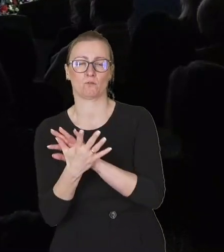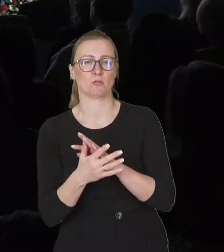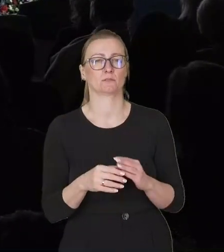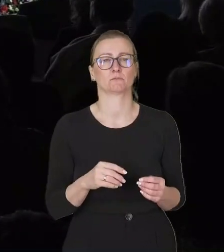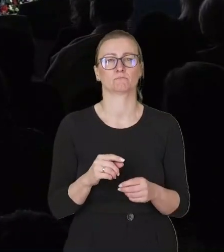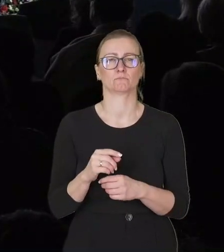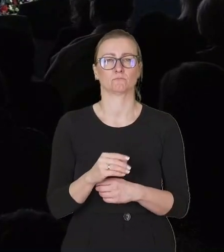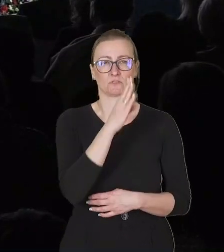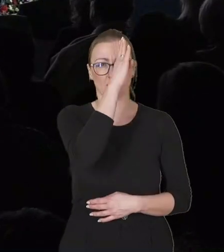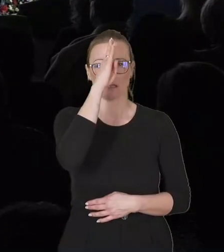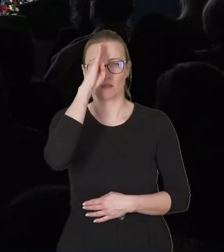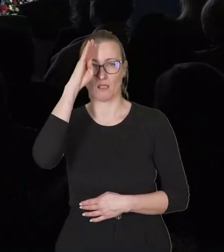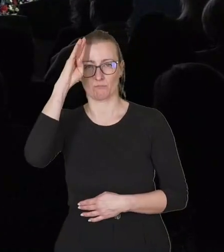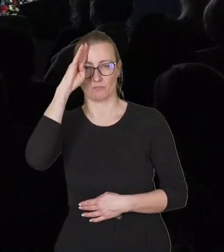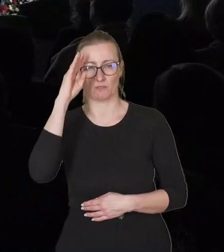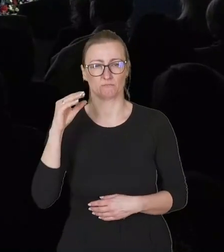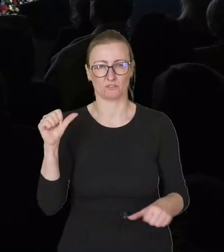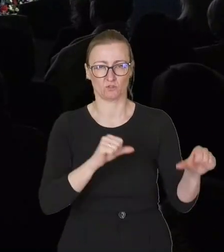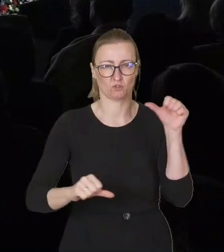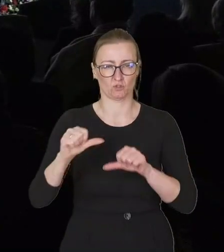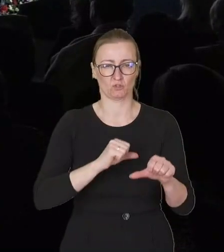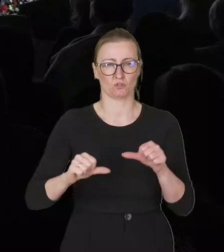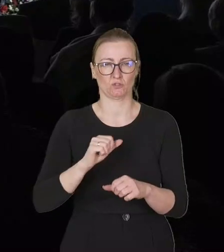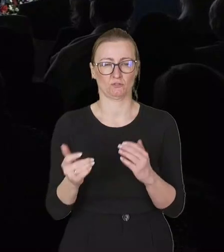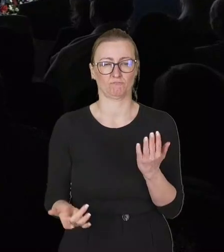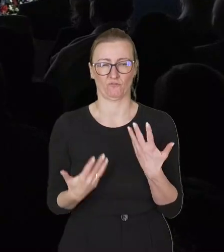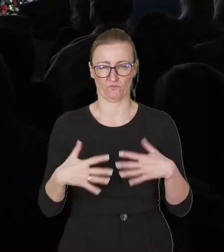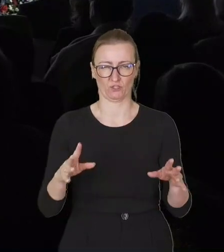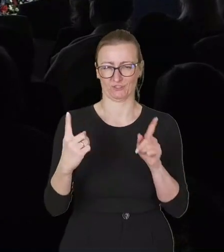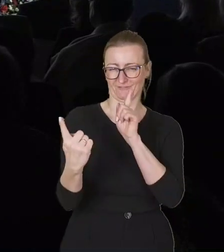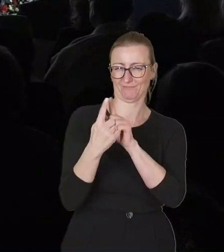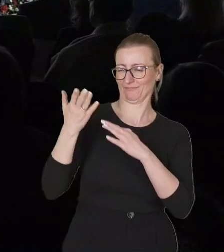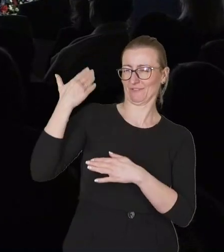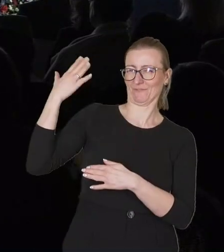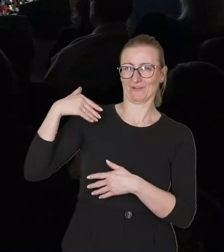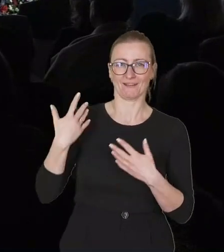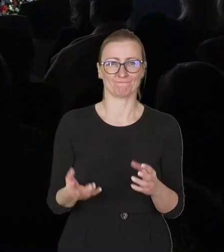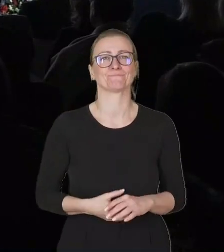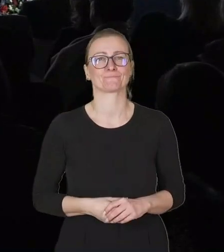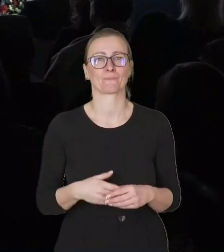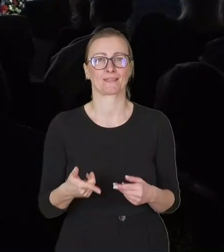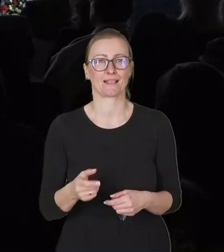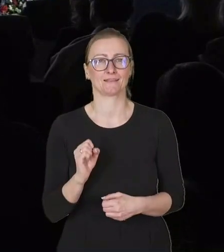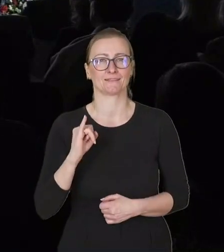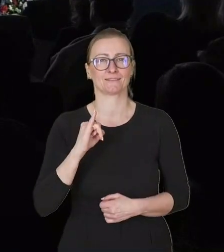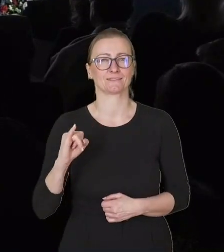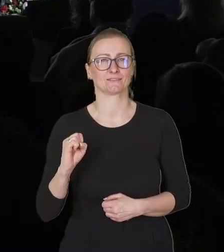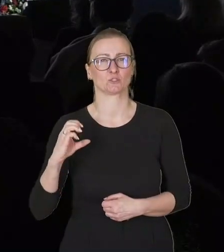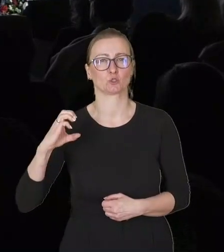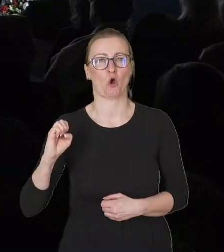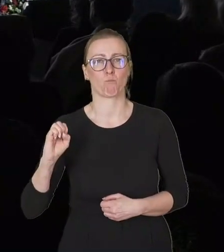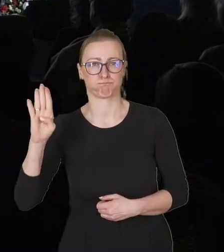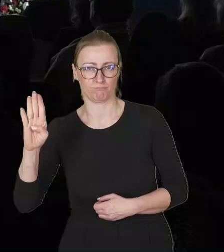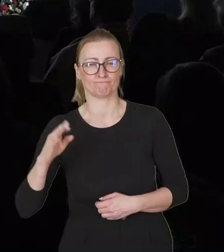met many years ago when I was in a different hat and we worked together in the European Research Area and Innovation Committee. Michael and me, we